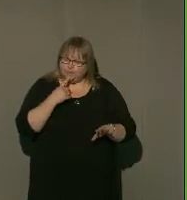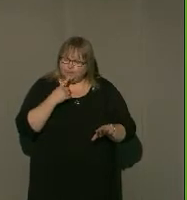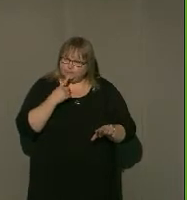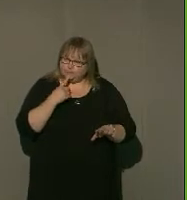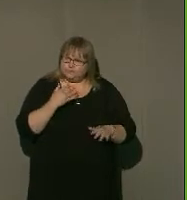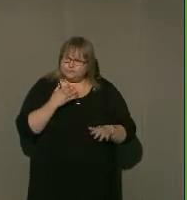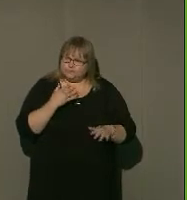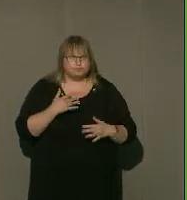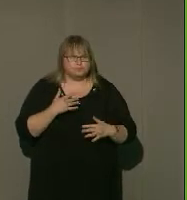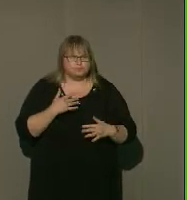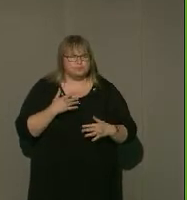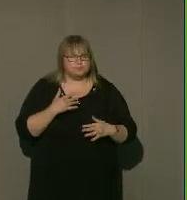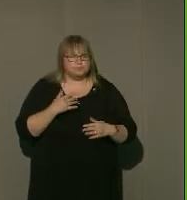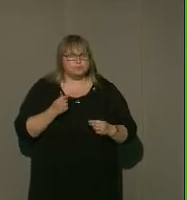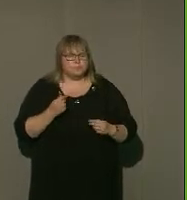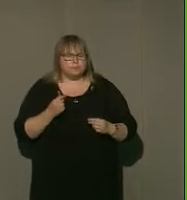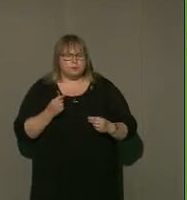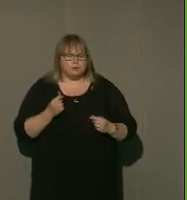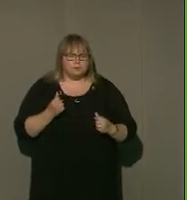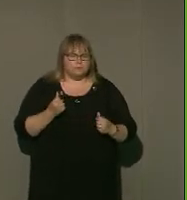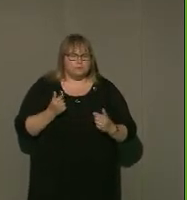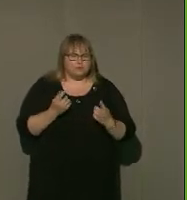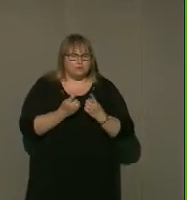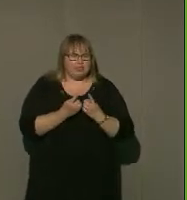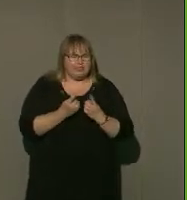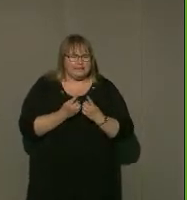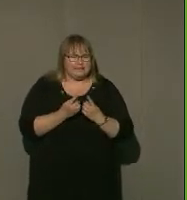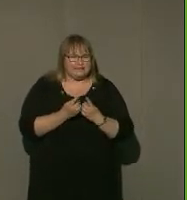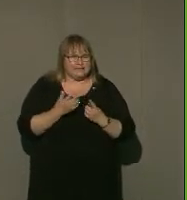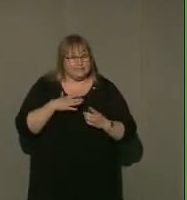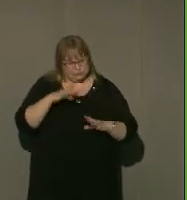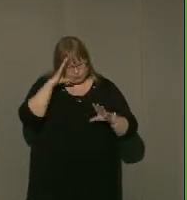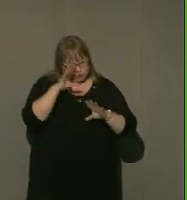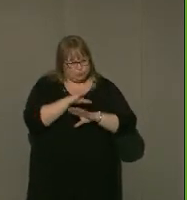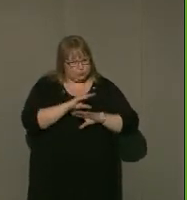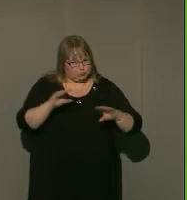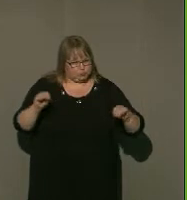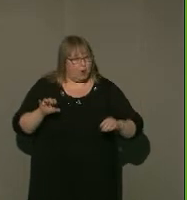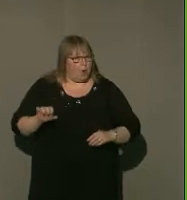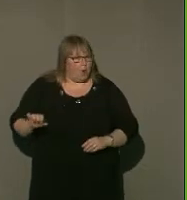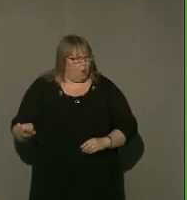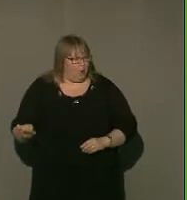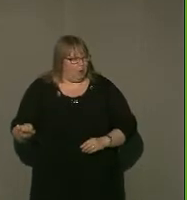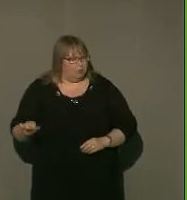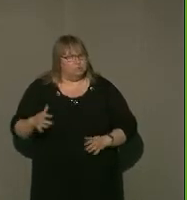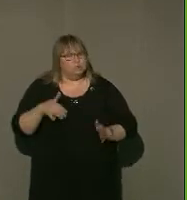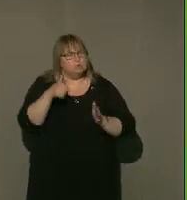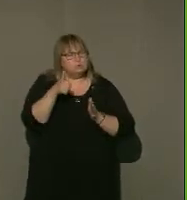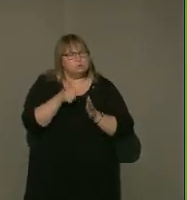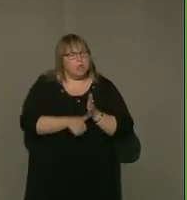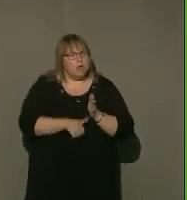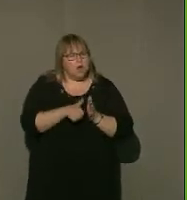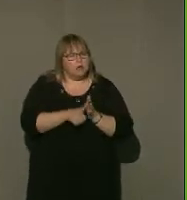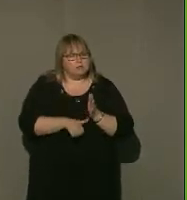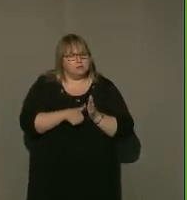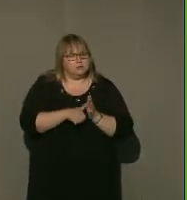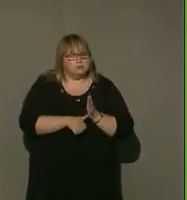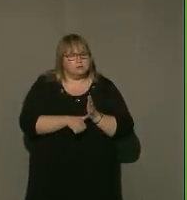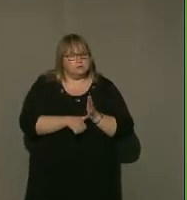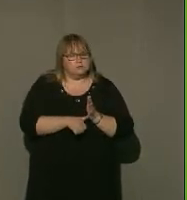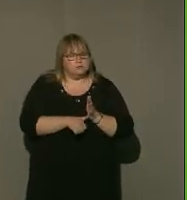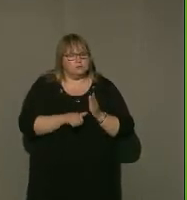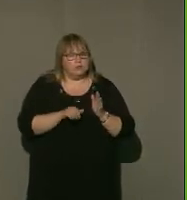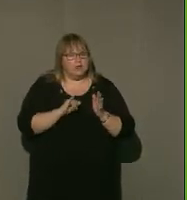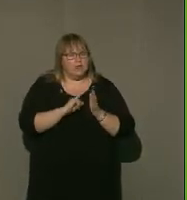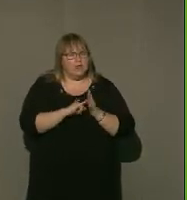also there's some things that I may need to make you aware of, but I think we will start by allowing SOC